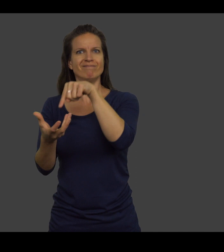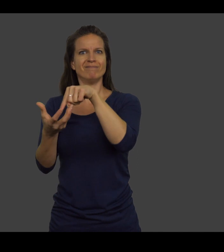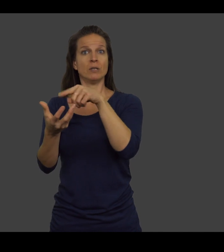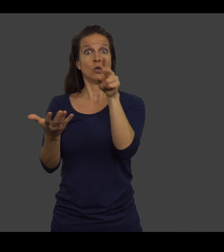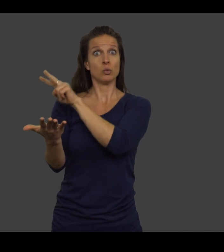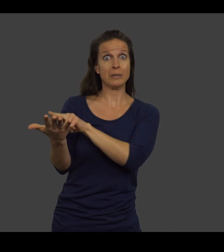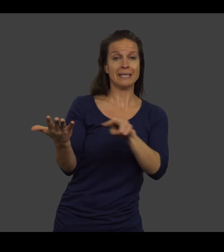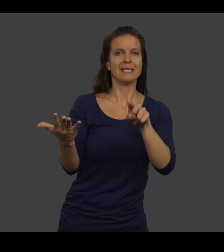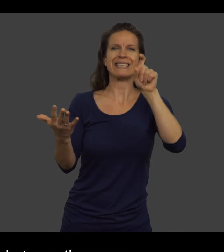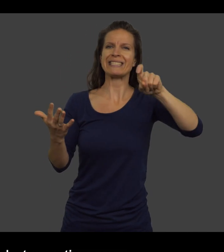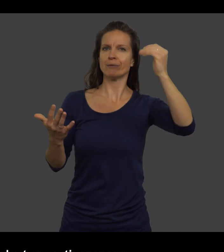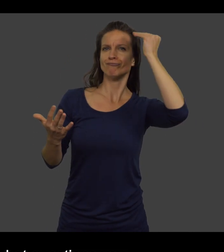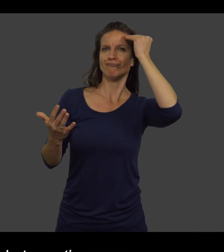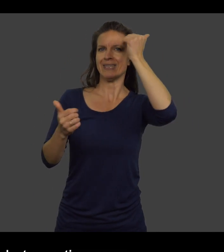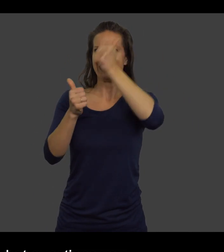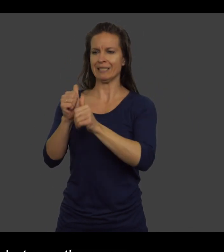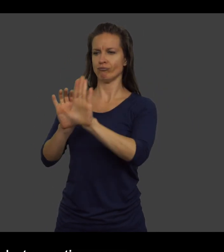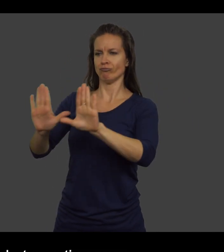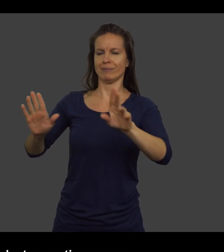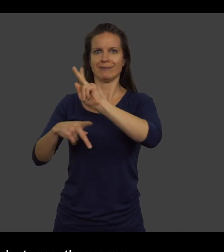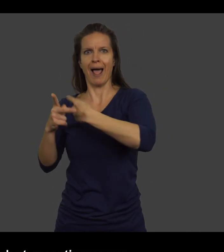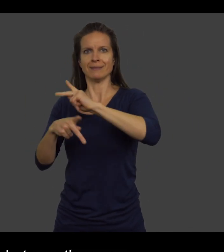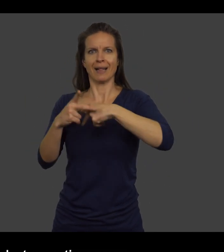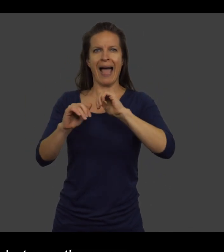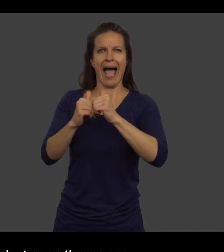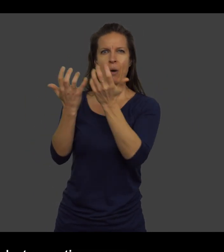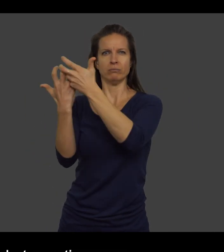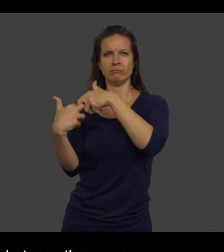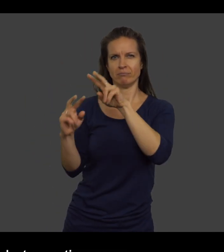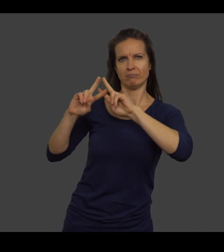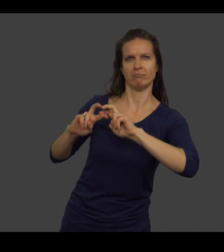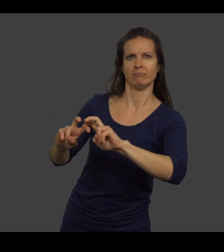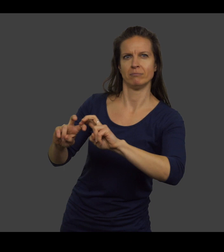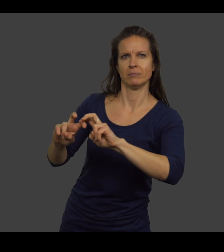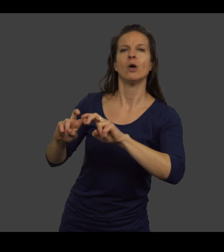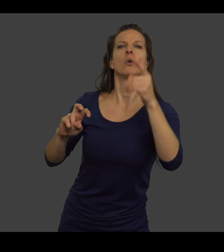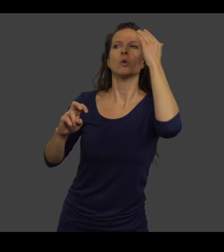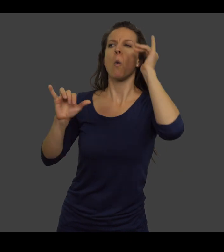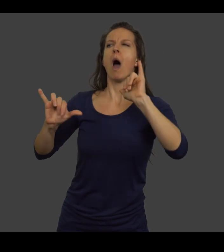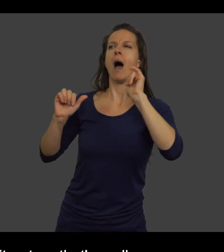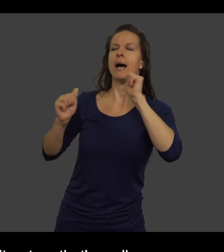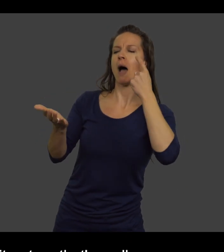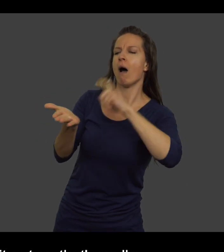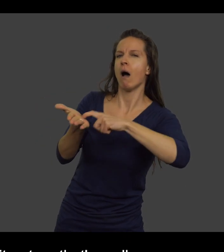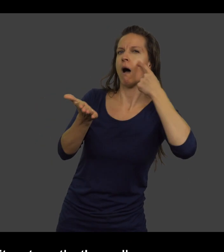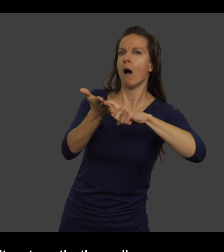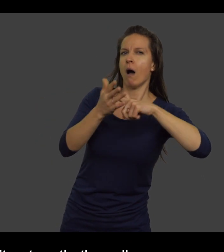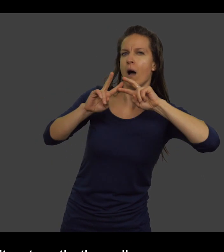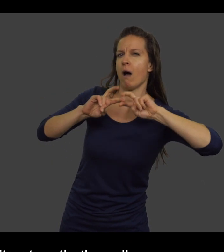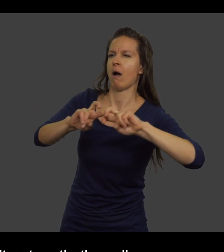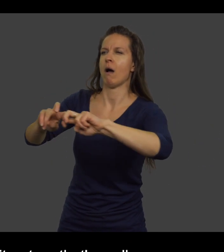literary type and how it works. Yeah, so you know what to pay attention to and what questions you should ask. But before we look at each type, there's one